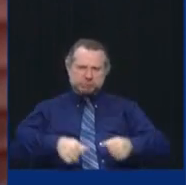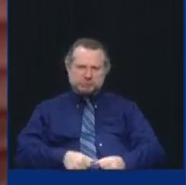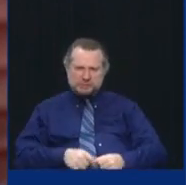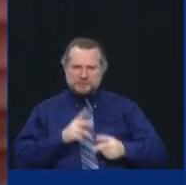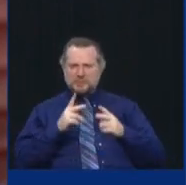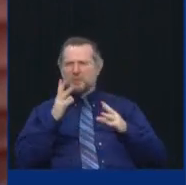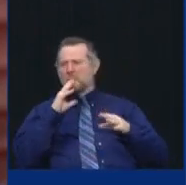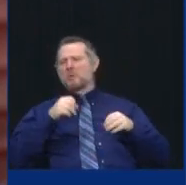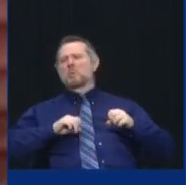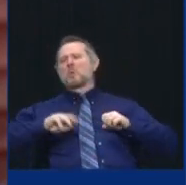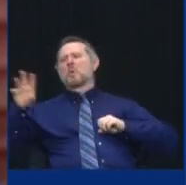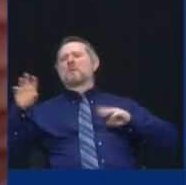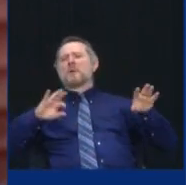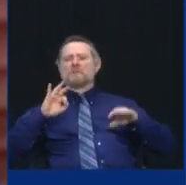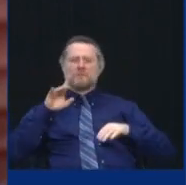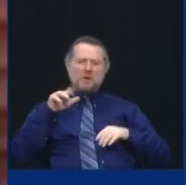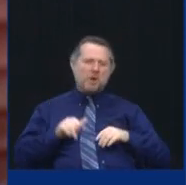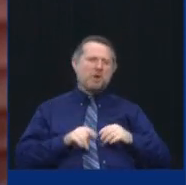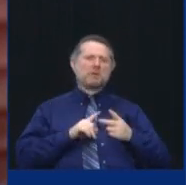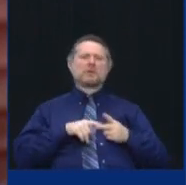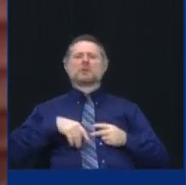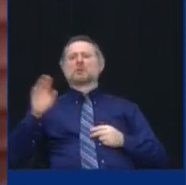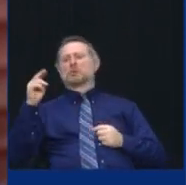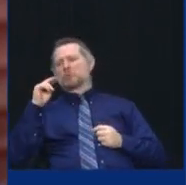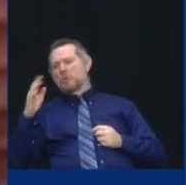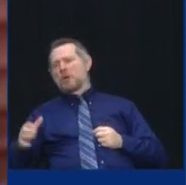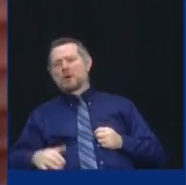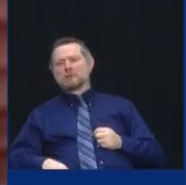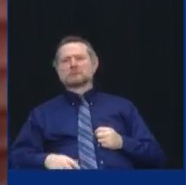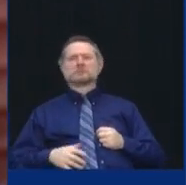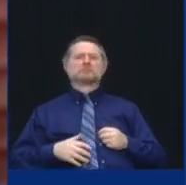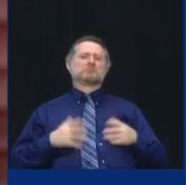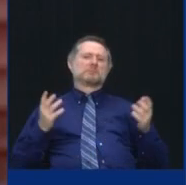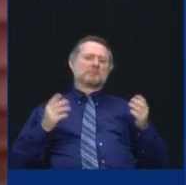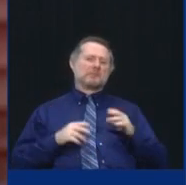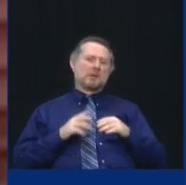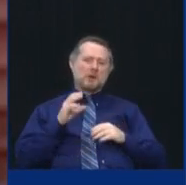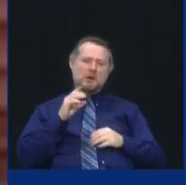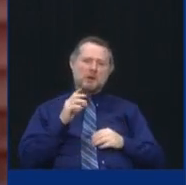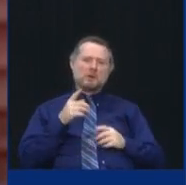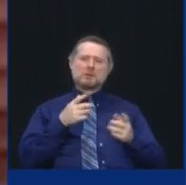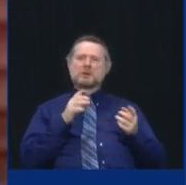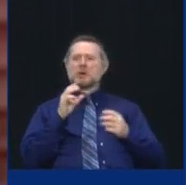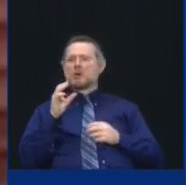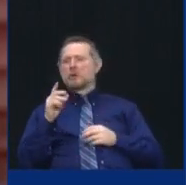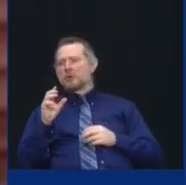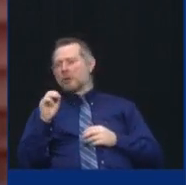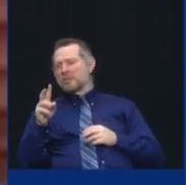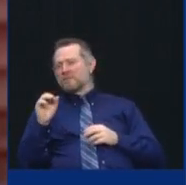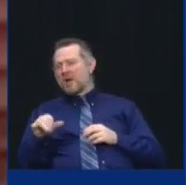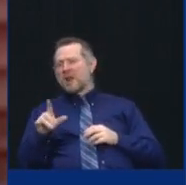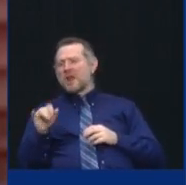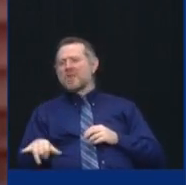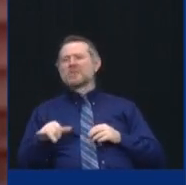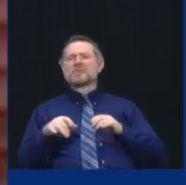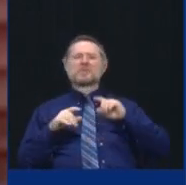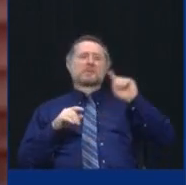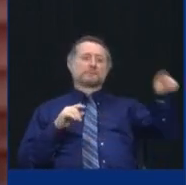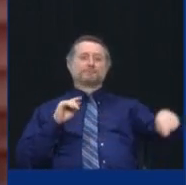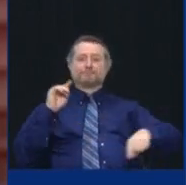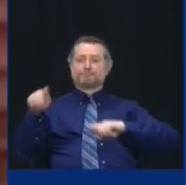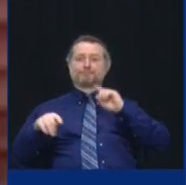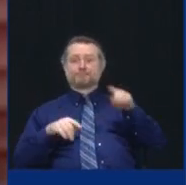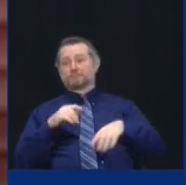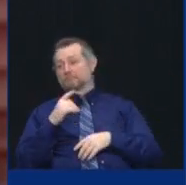to Aspen, to North Carolina, to the Hamptons, to the Hudson Valley during COVID, and you know what? It's